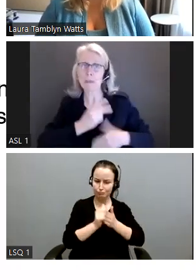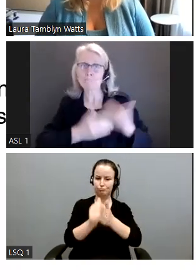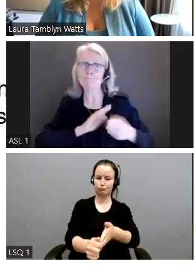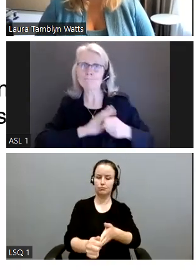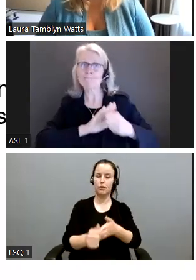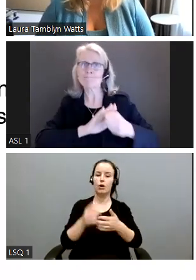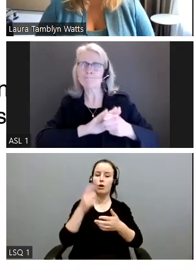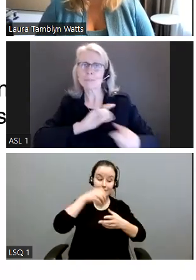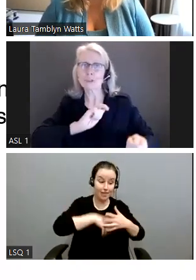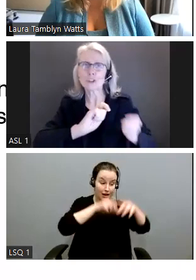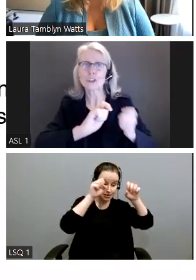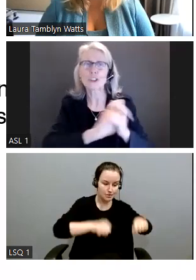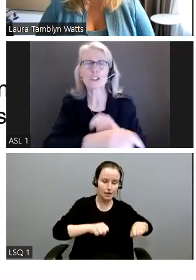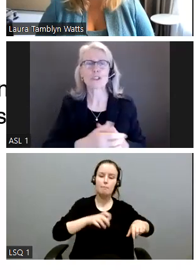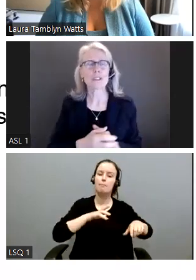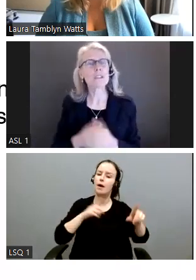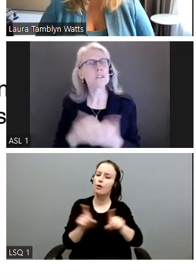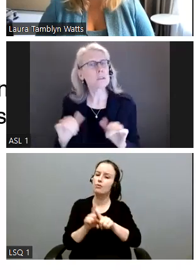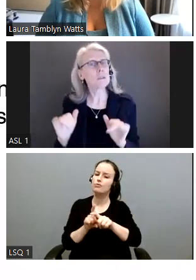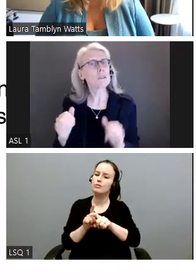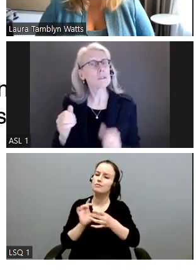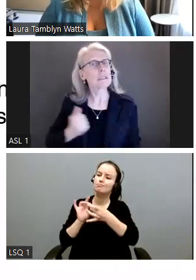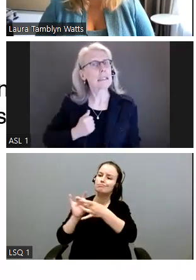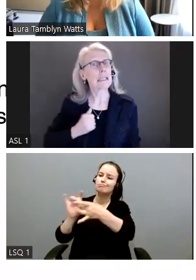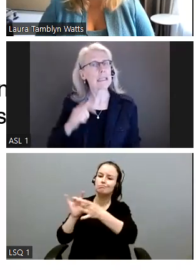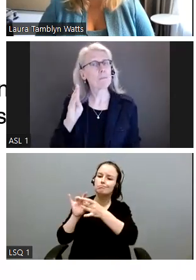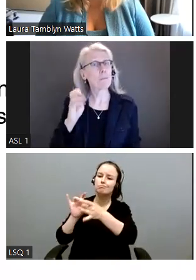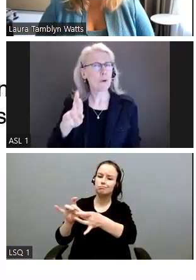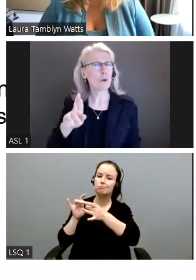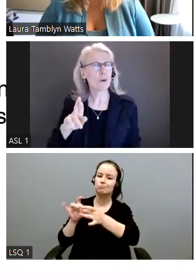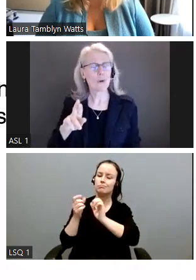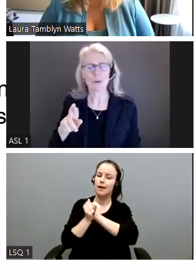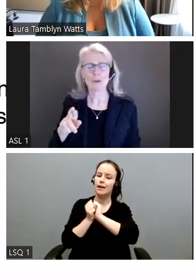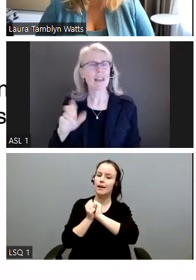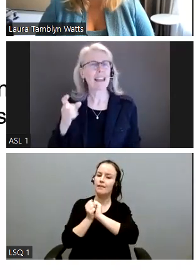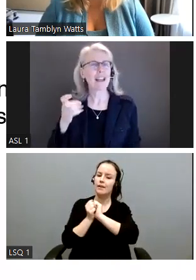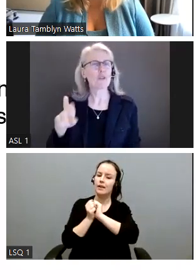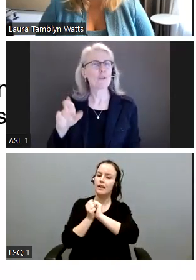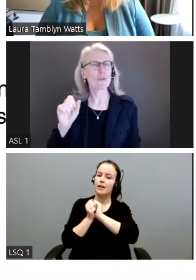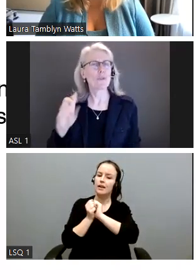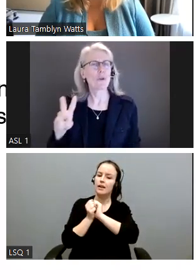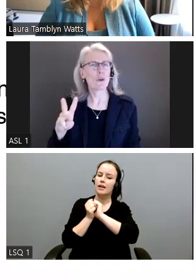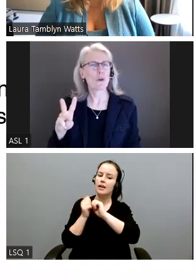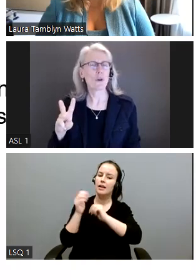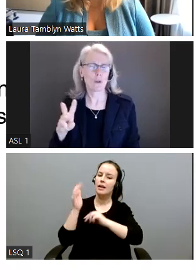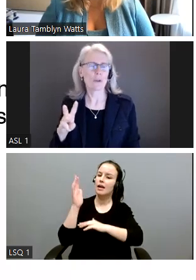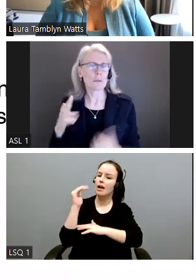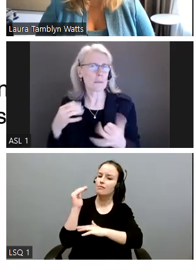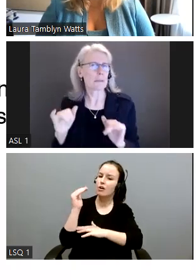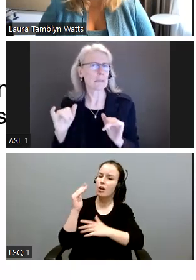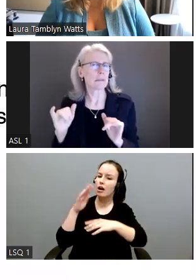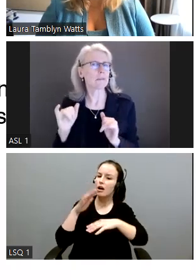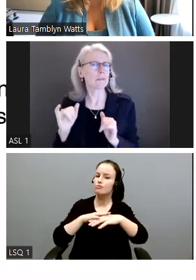You know, I'm still with the Canadian Bar Association Elder Law section, and we have some work there on elder abuse that we're chipping away at